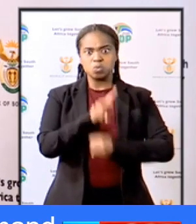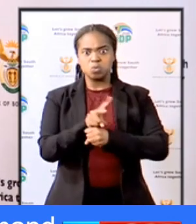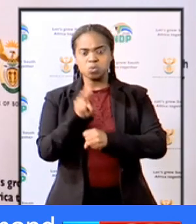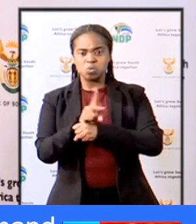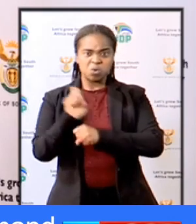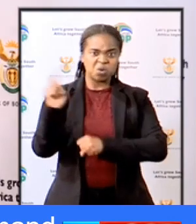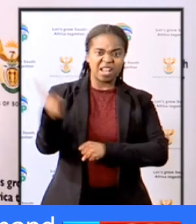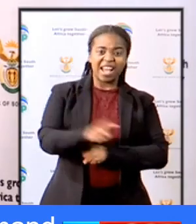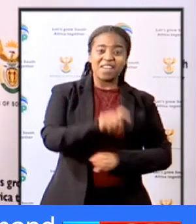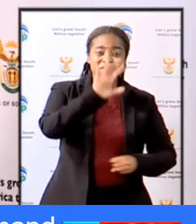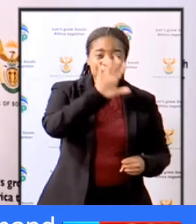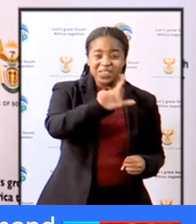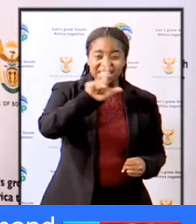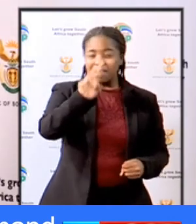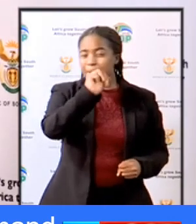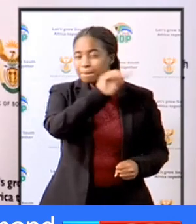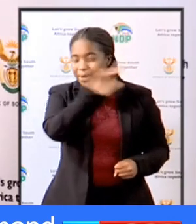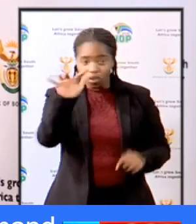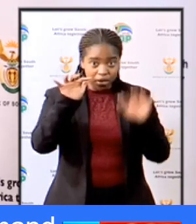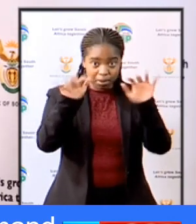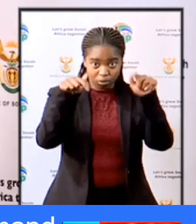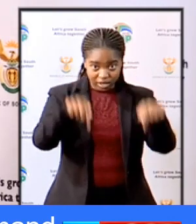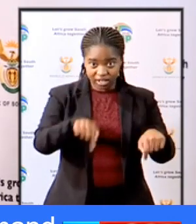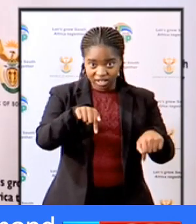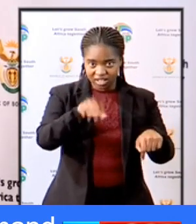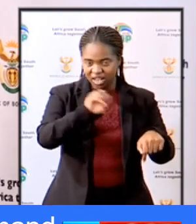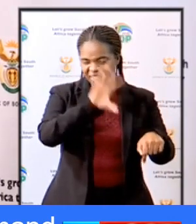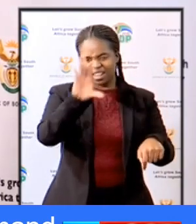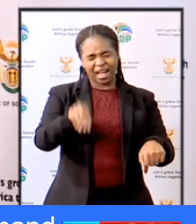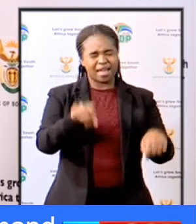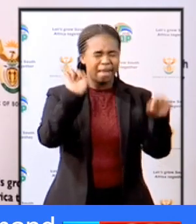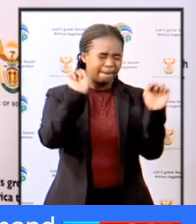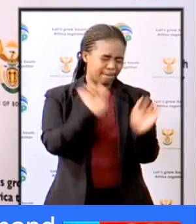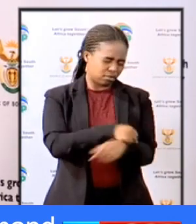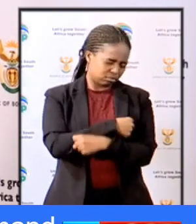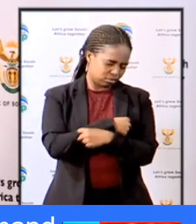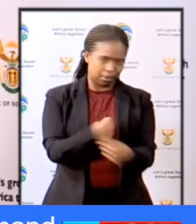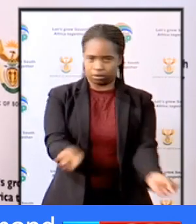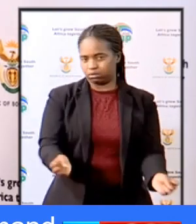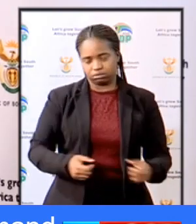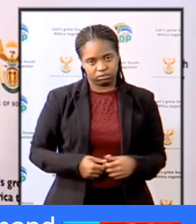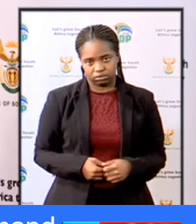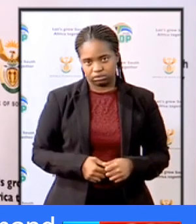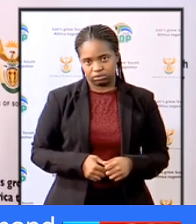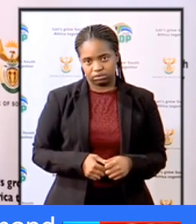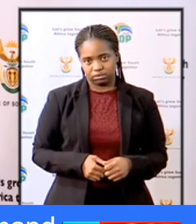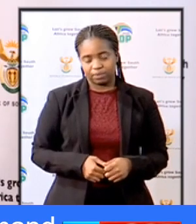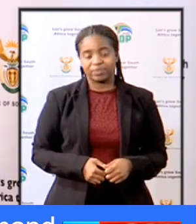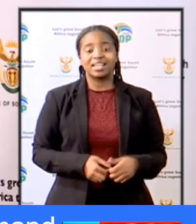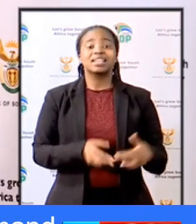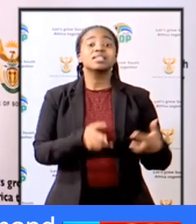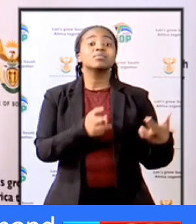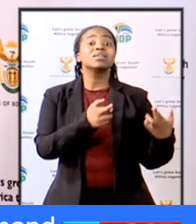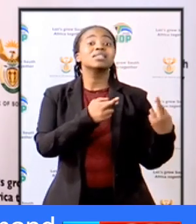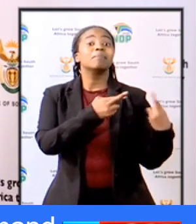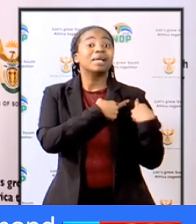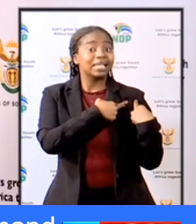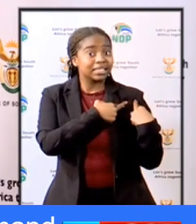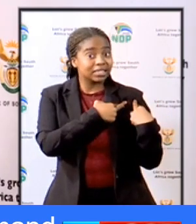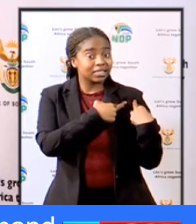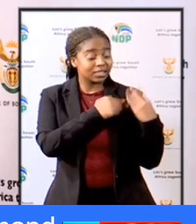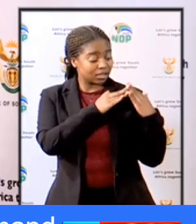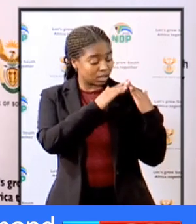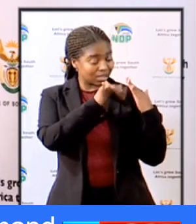over 57 million people in our country. Ultimately, the responsibility to